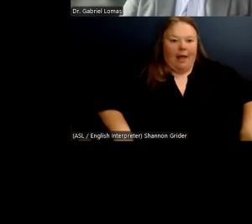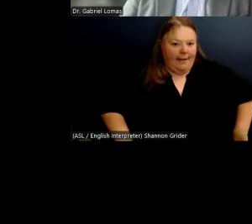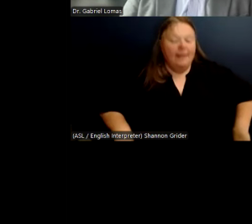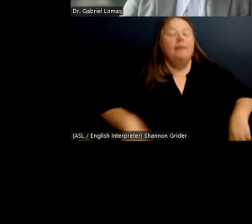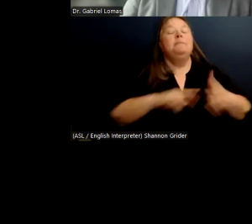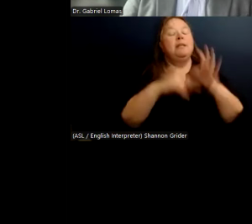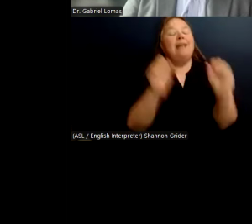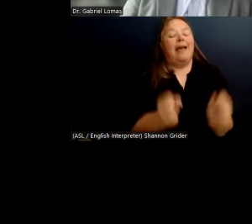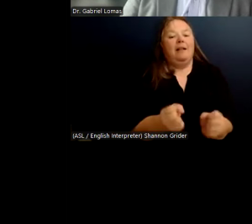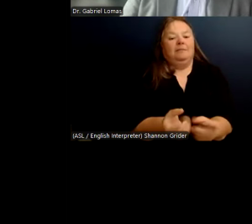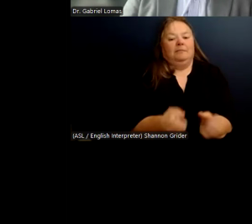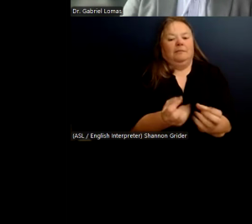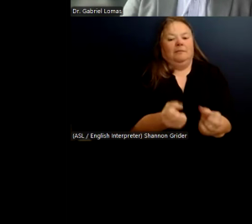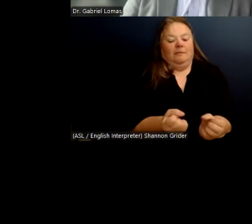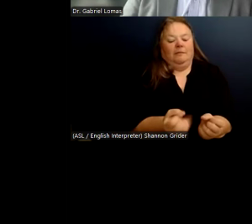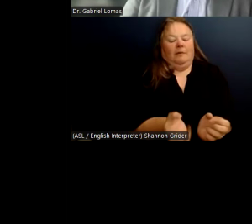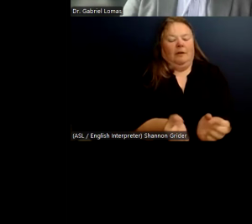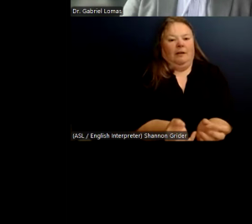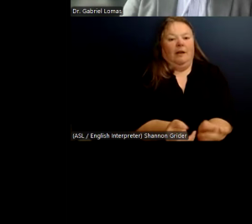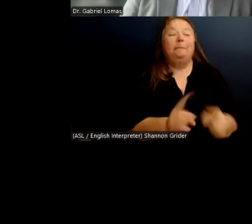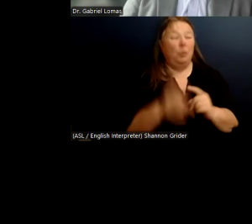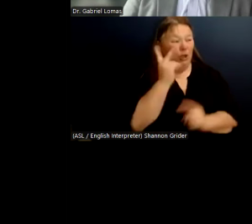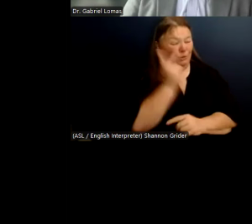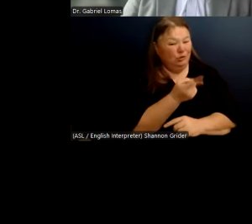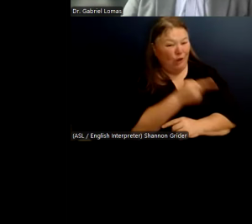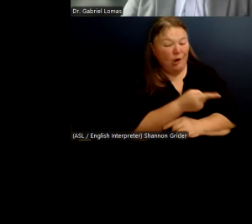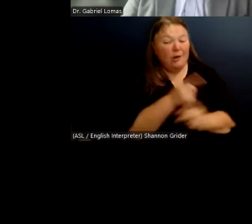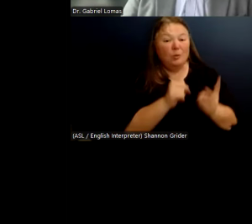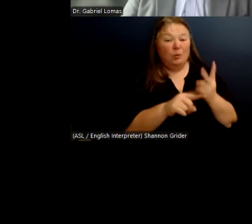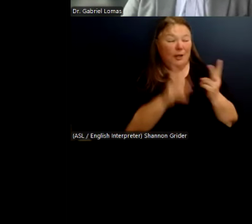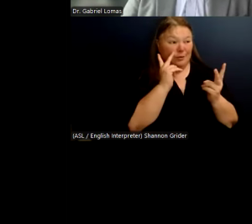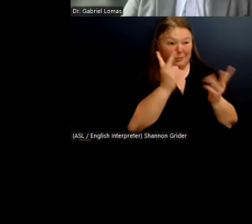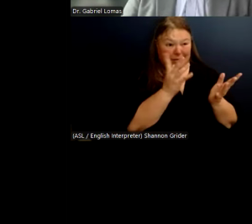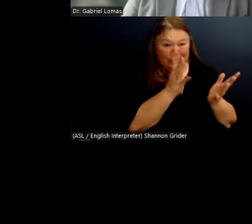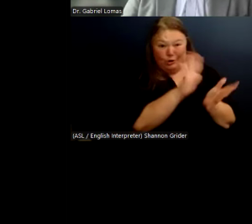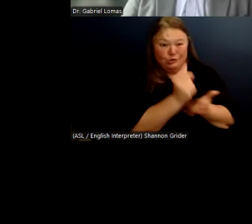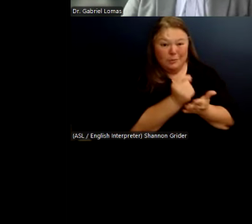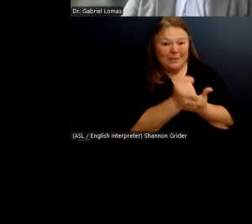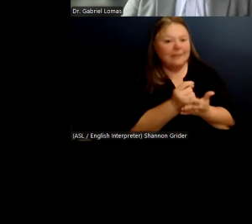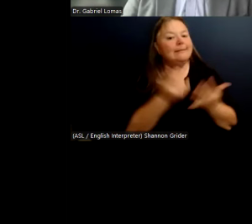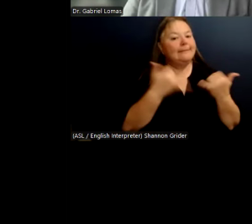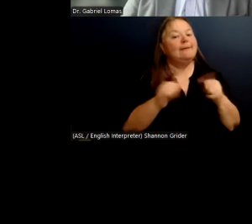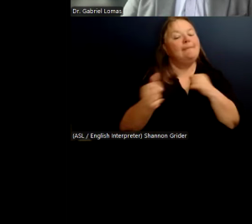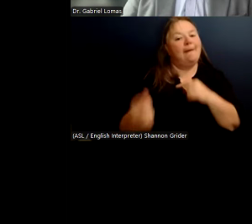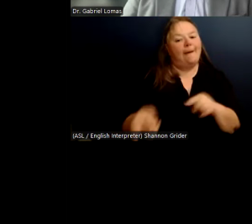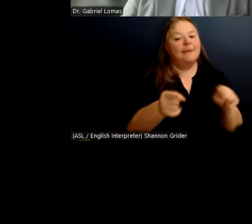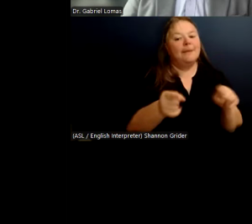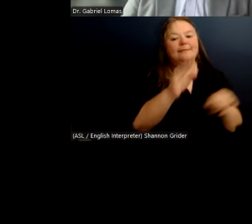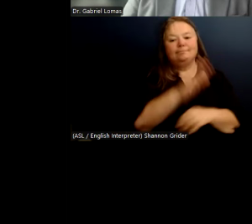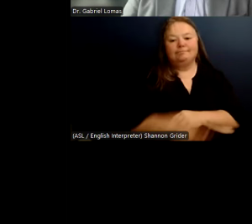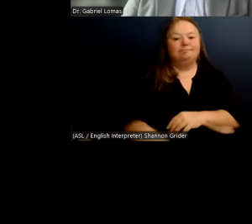communicate. But the things you saw and the treatment that she received, unfortunately, still does occur in a number of